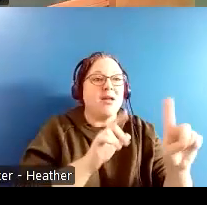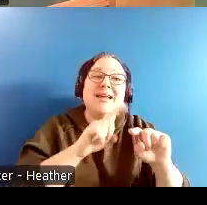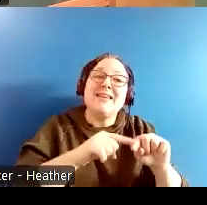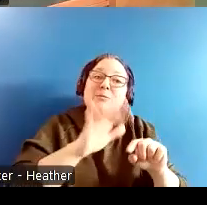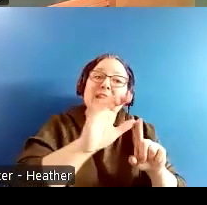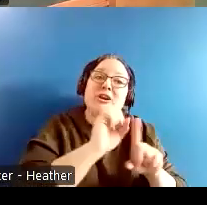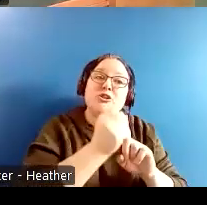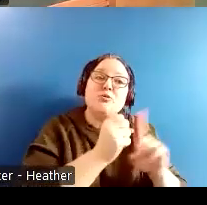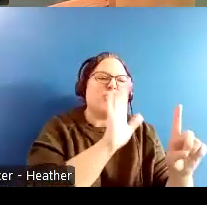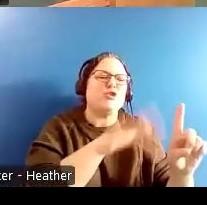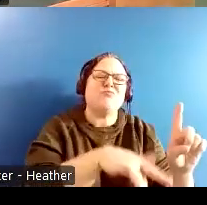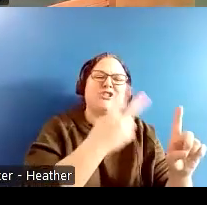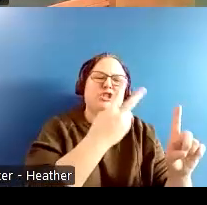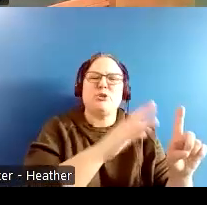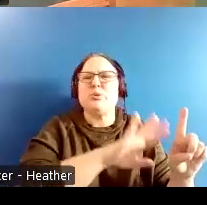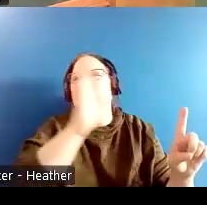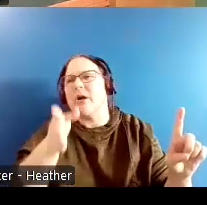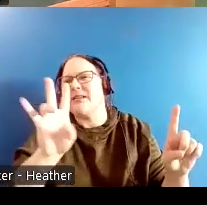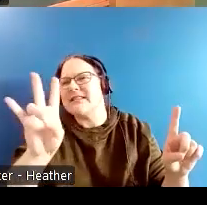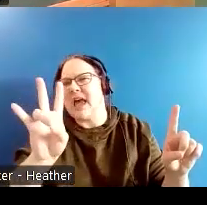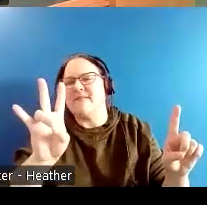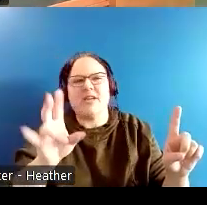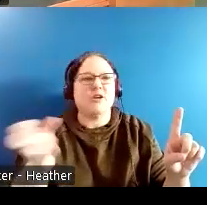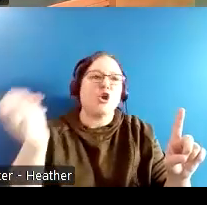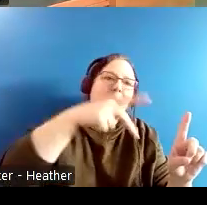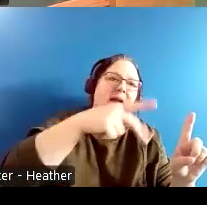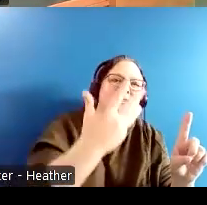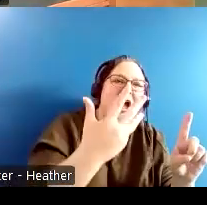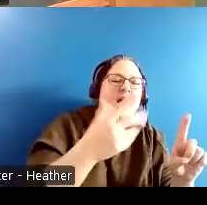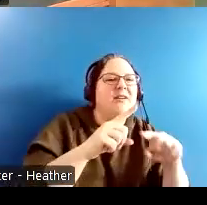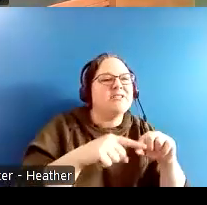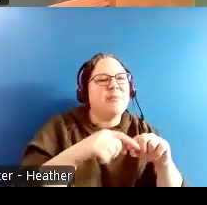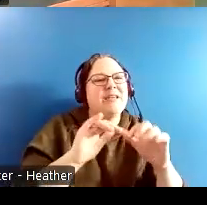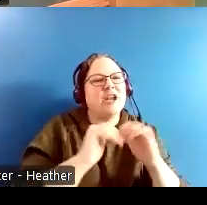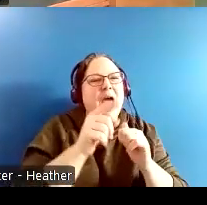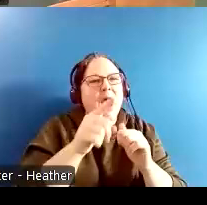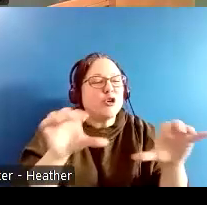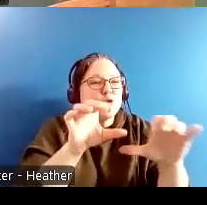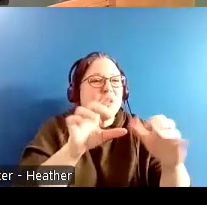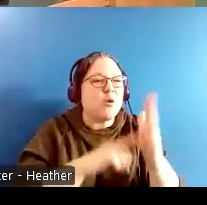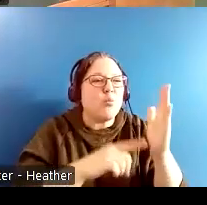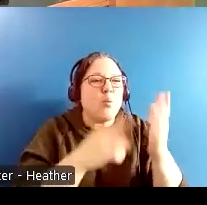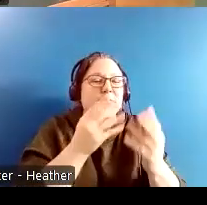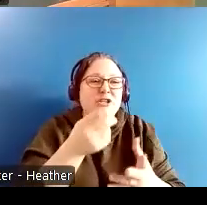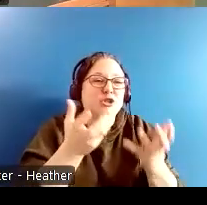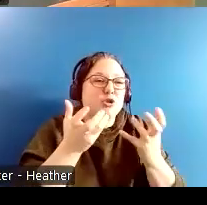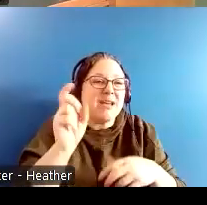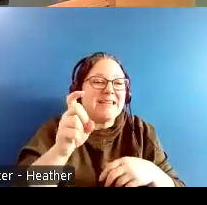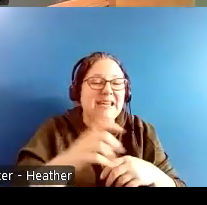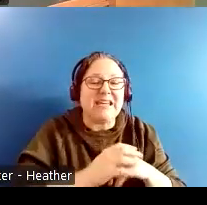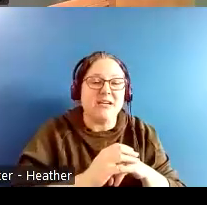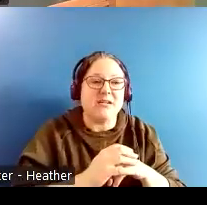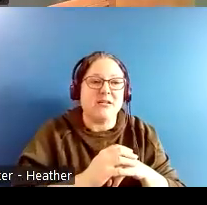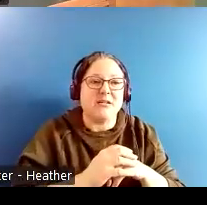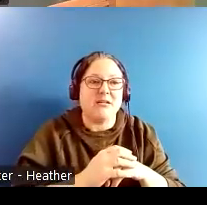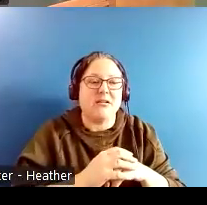to 3 or to 7 or back to 5, depending on how well you're doing and what's the information contained. I think there'll